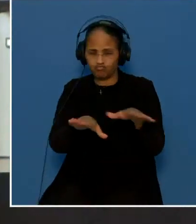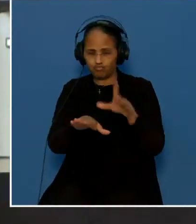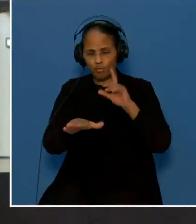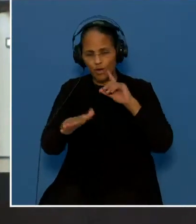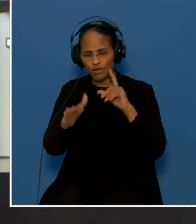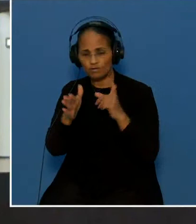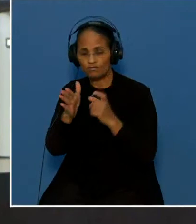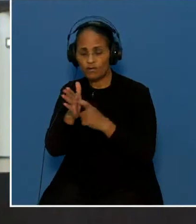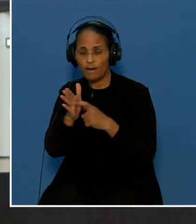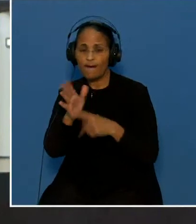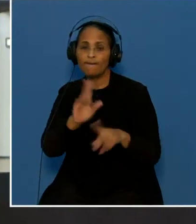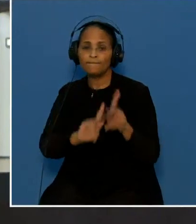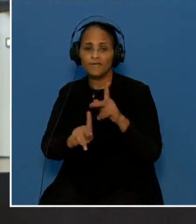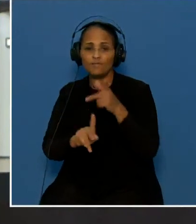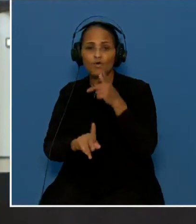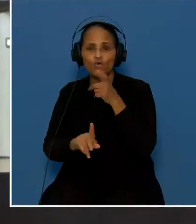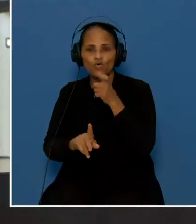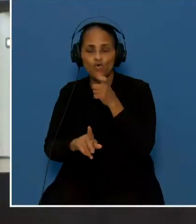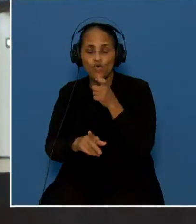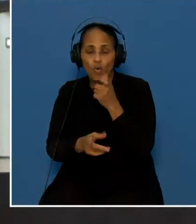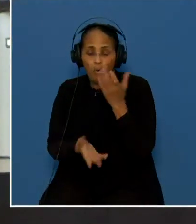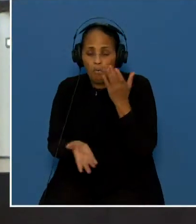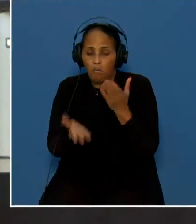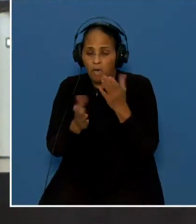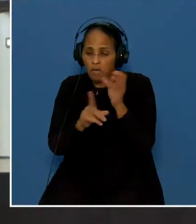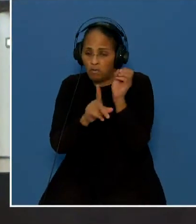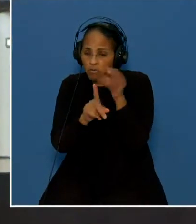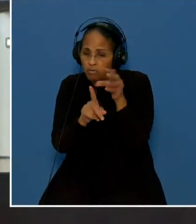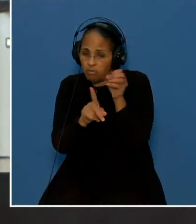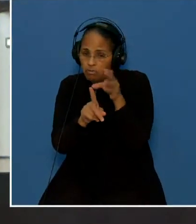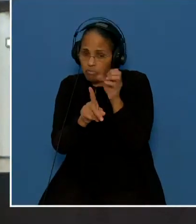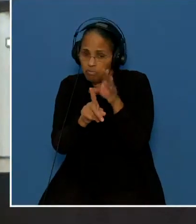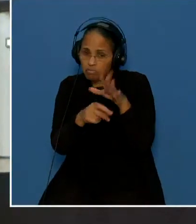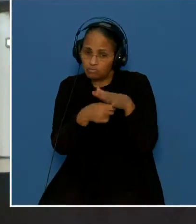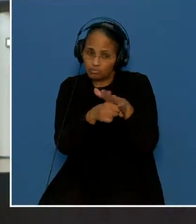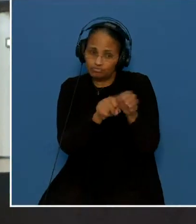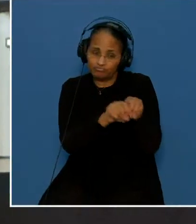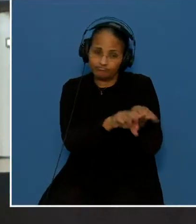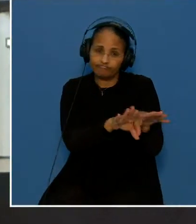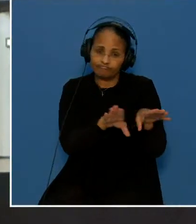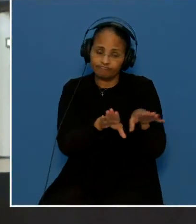app users of the potential exposure to COVID-19.